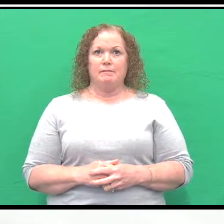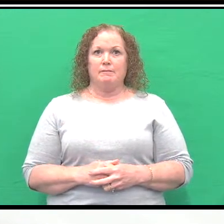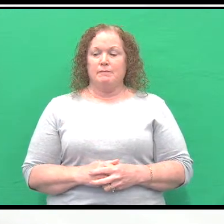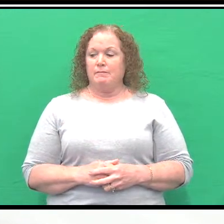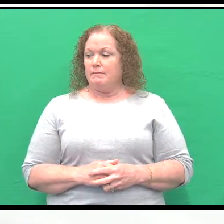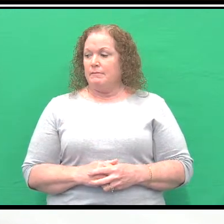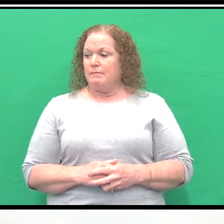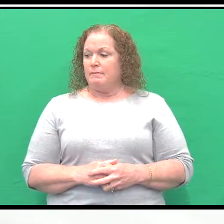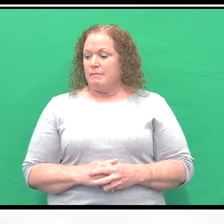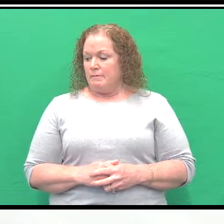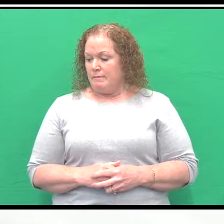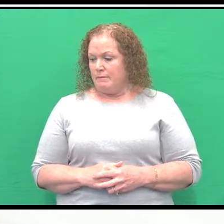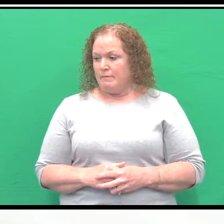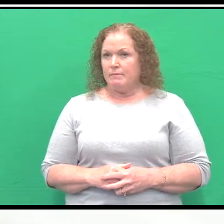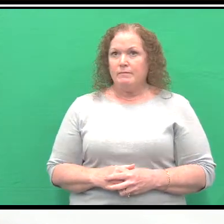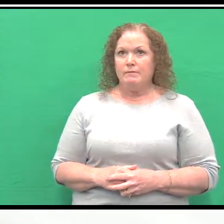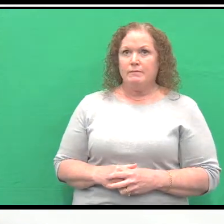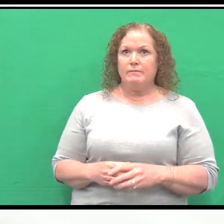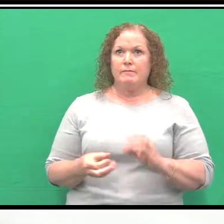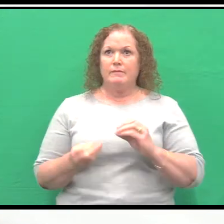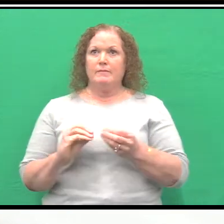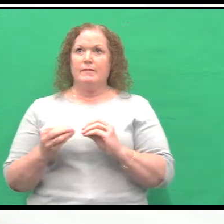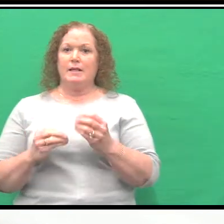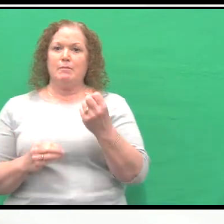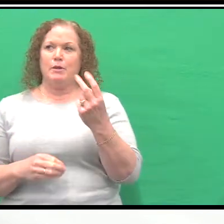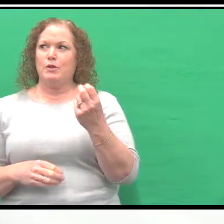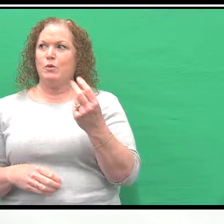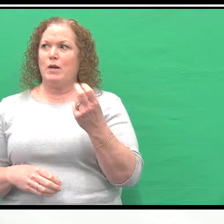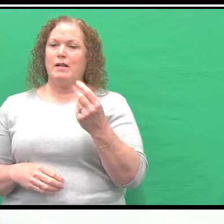That brings us up to item number 12, public comments.